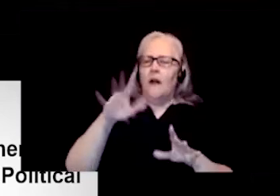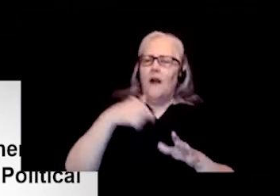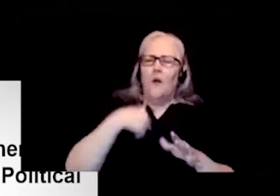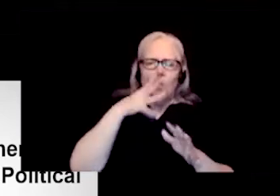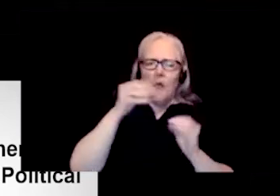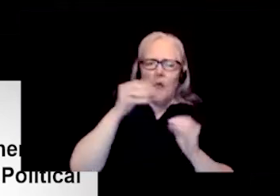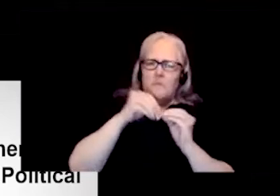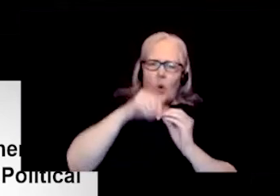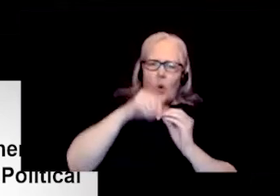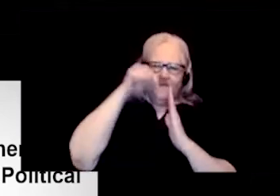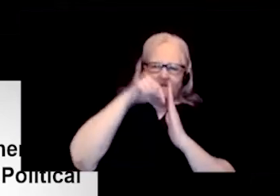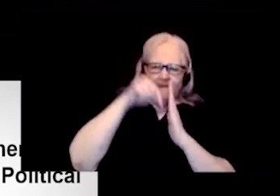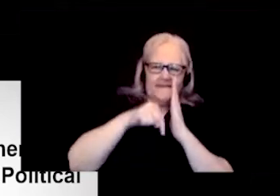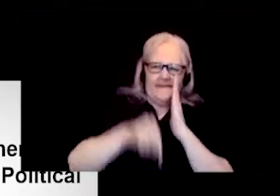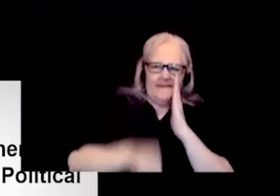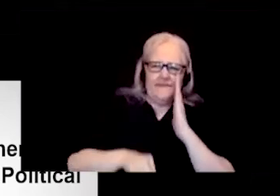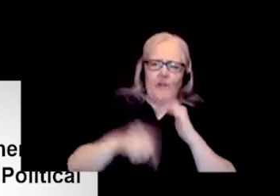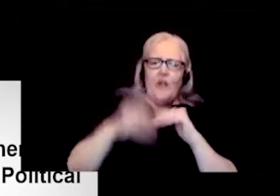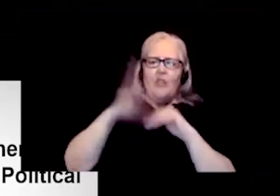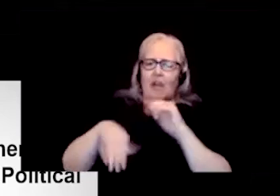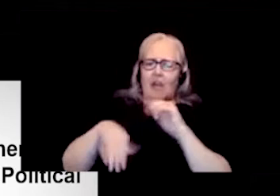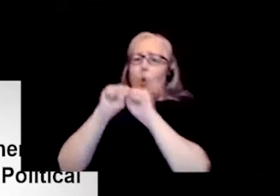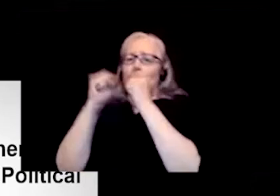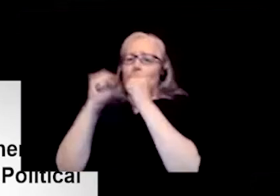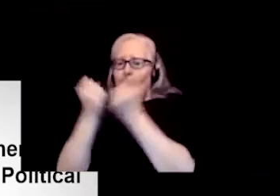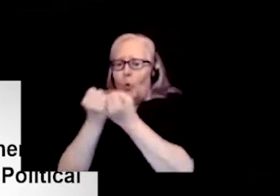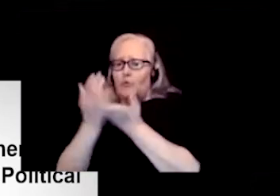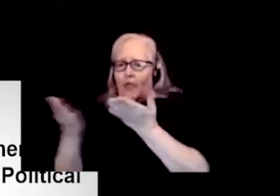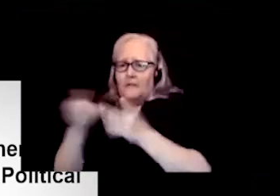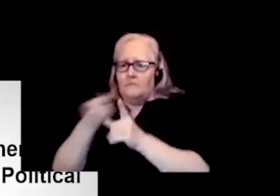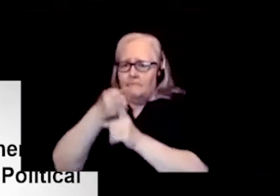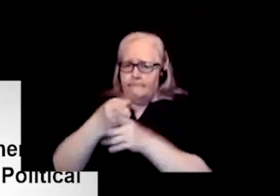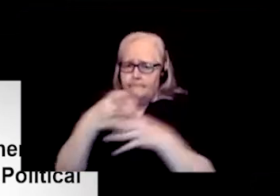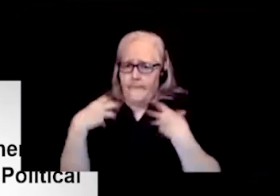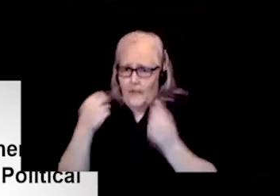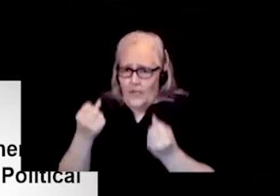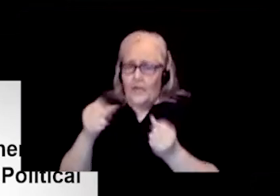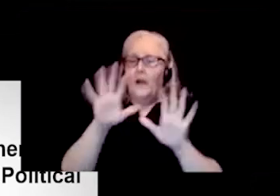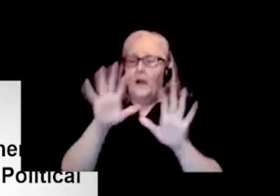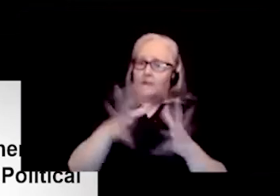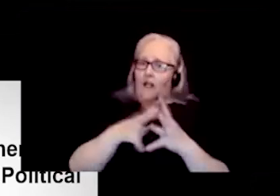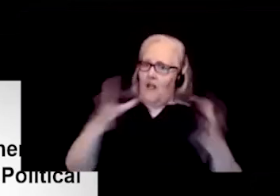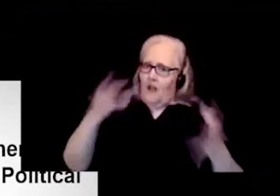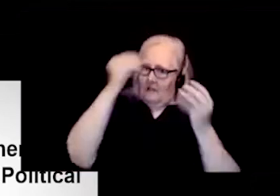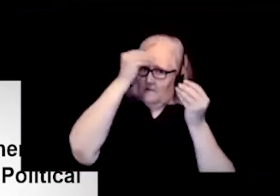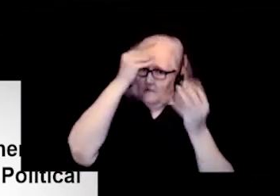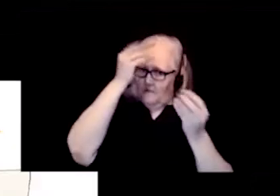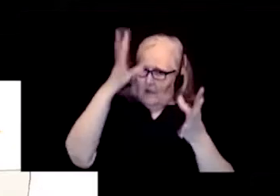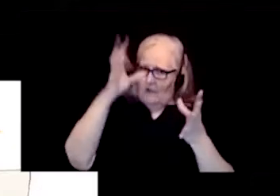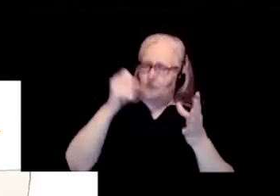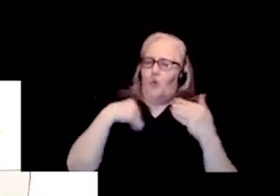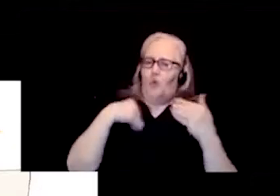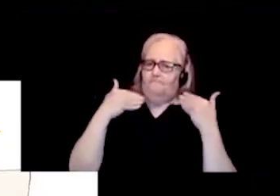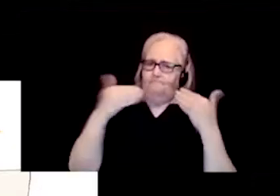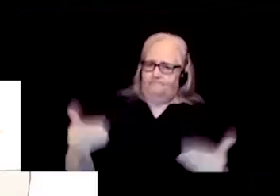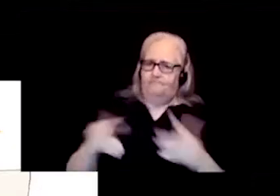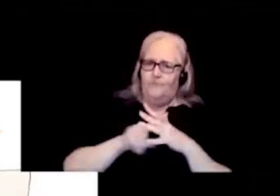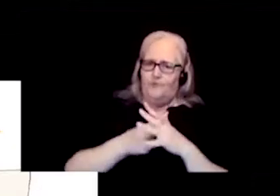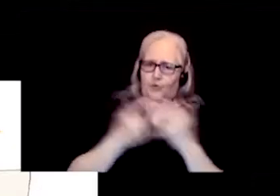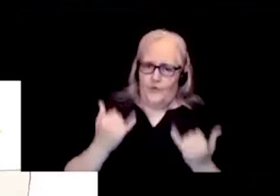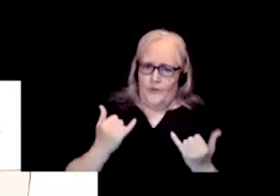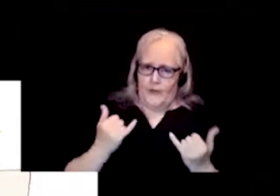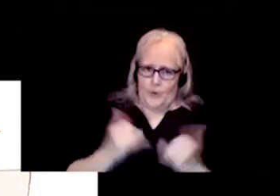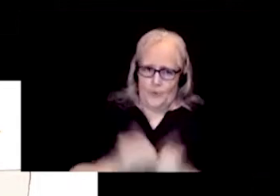with the social determinants of health. We have a lot of ground to cover, so without further ado, let's begin. So on